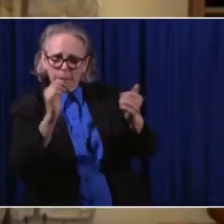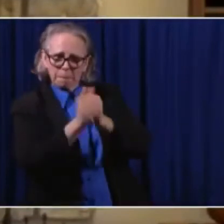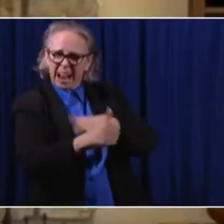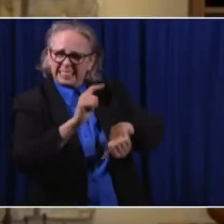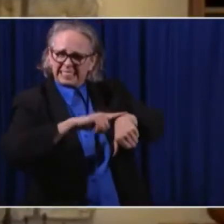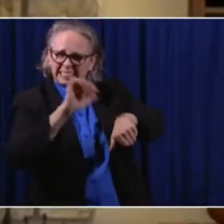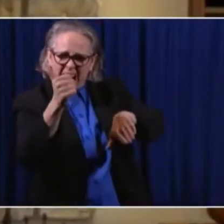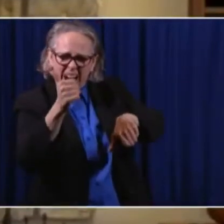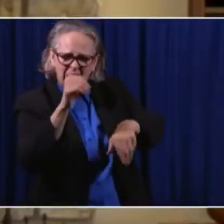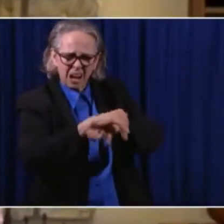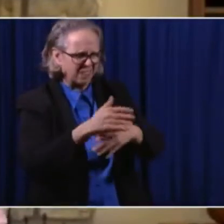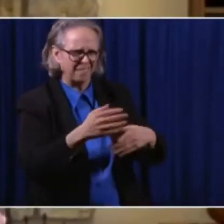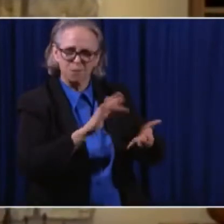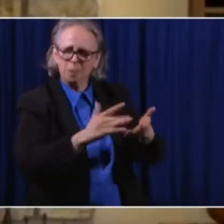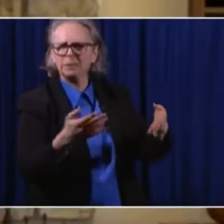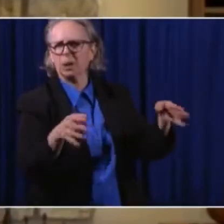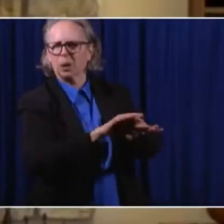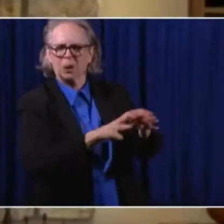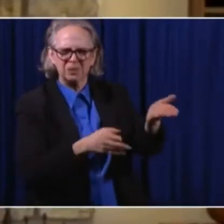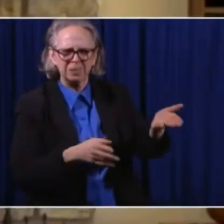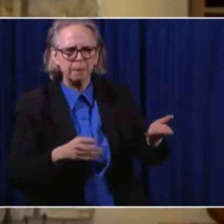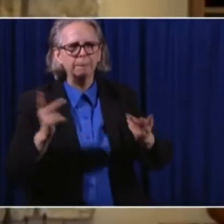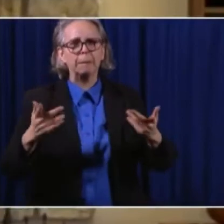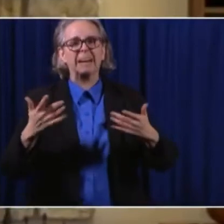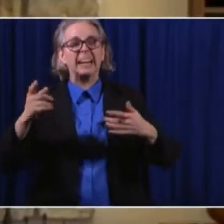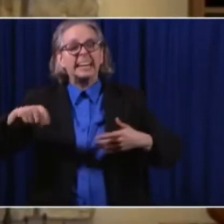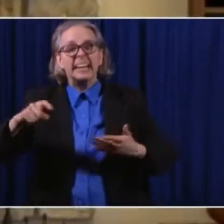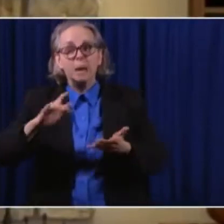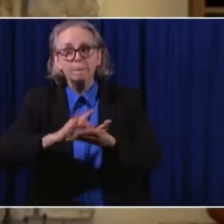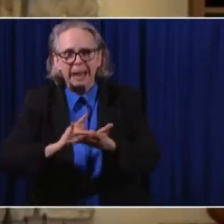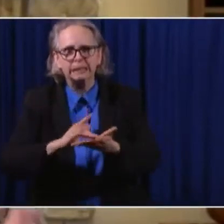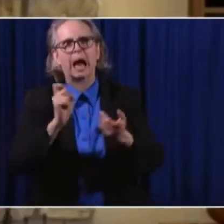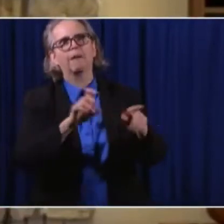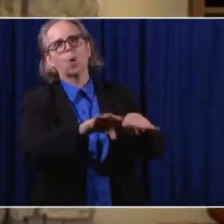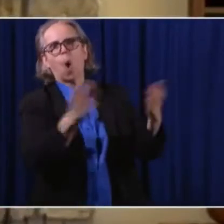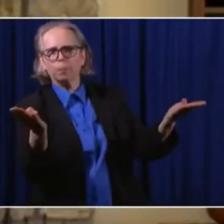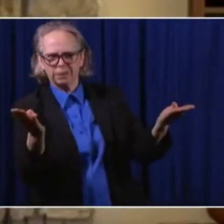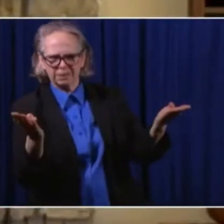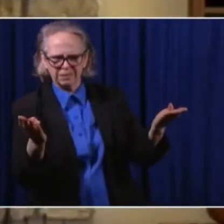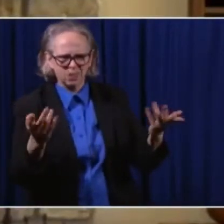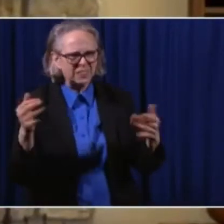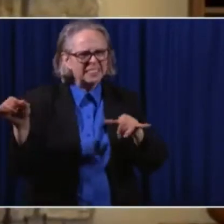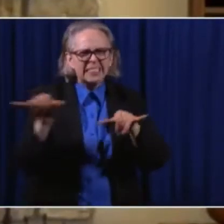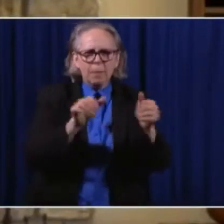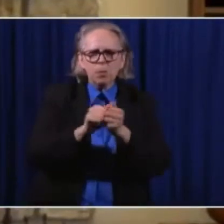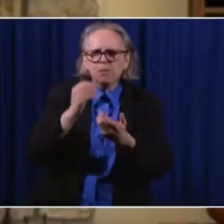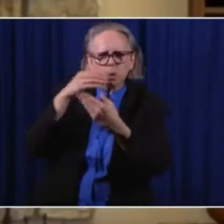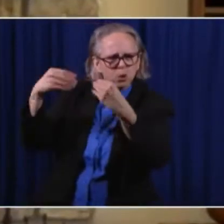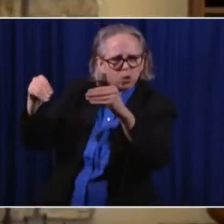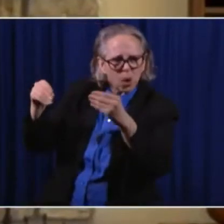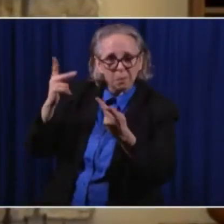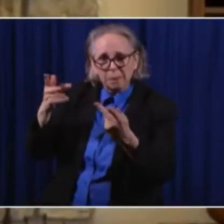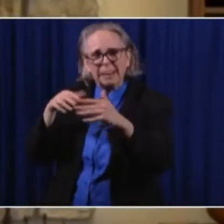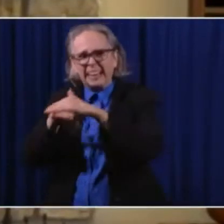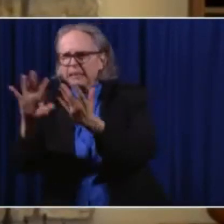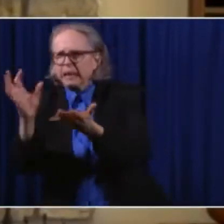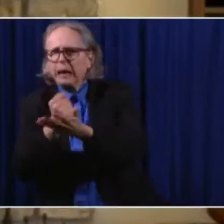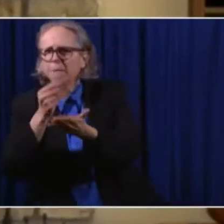close. Someone may need a drug. Someone may have some reason that they have to be at a grocery store.